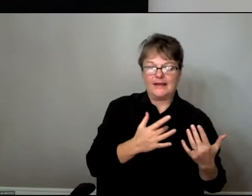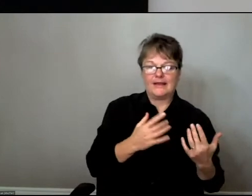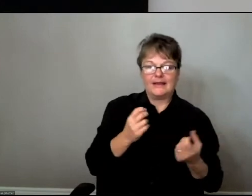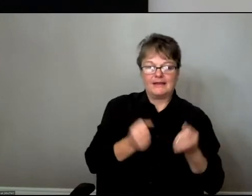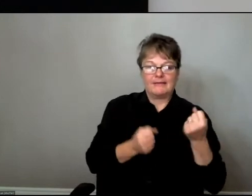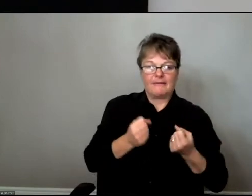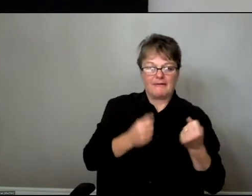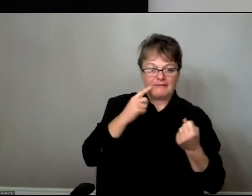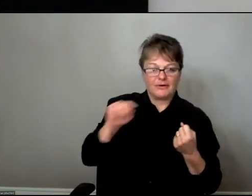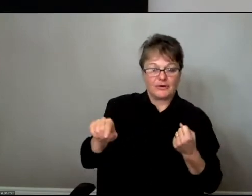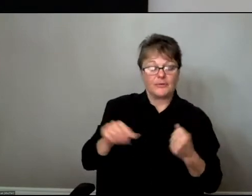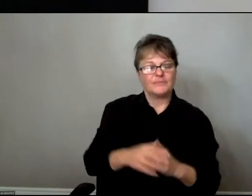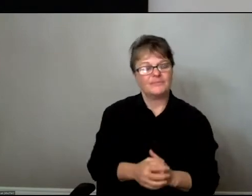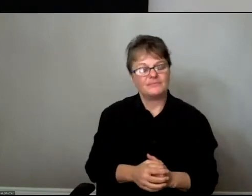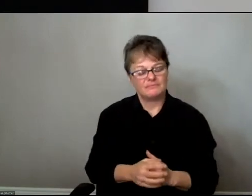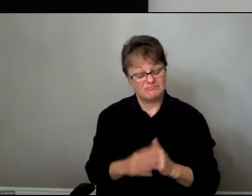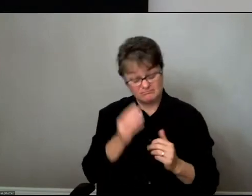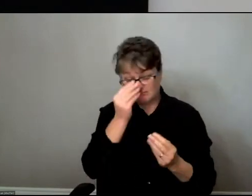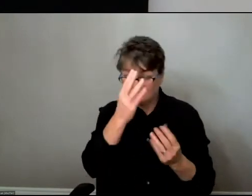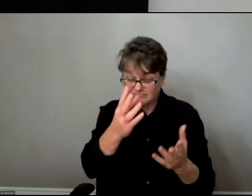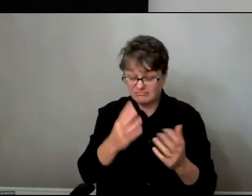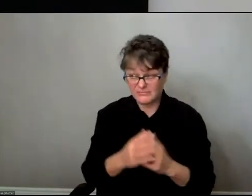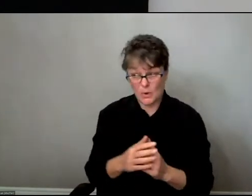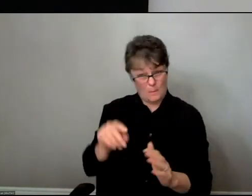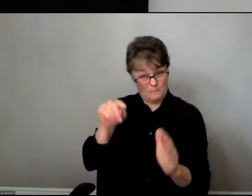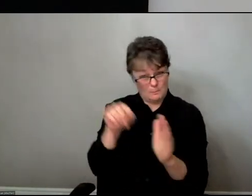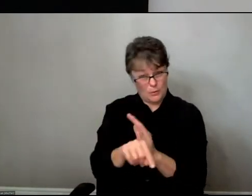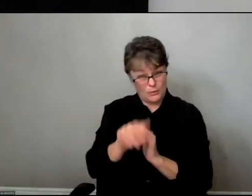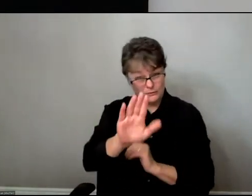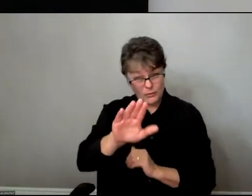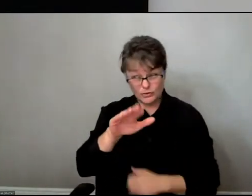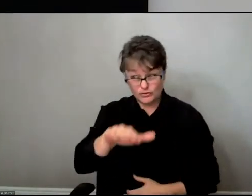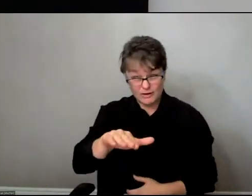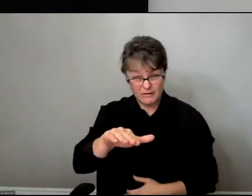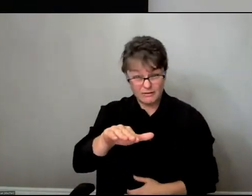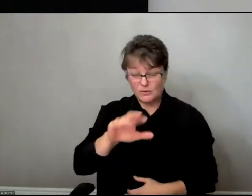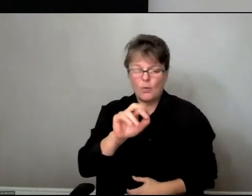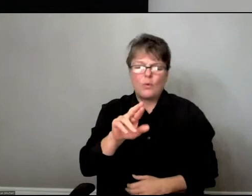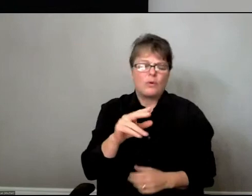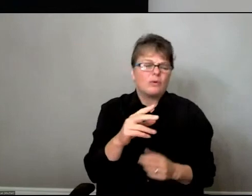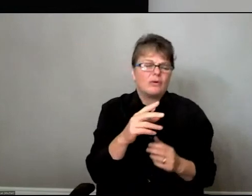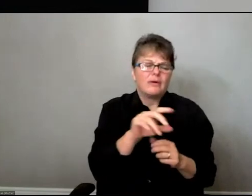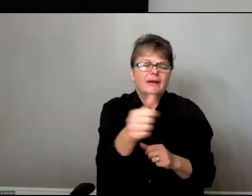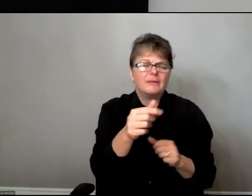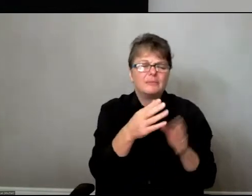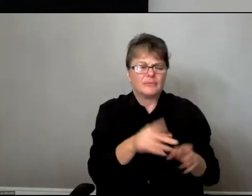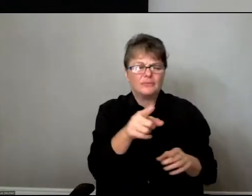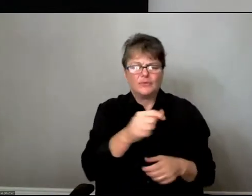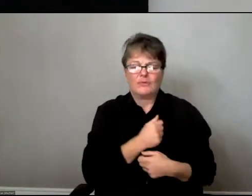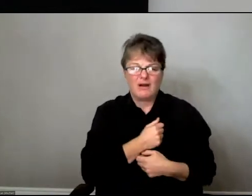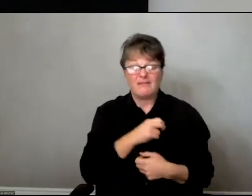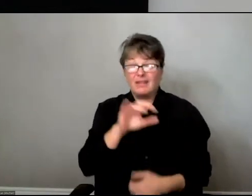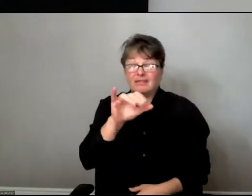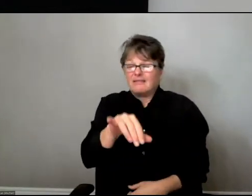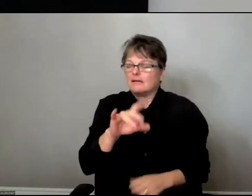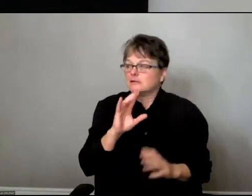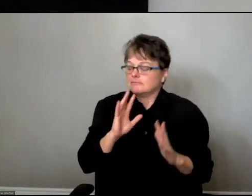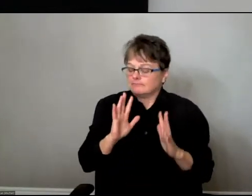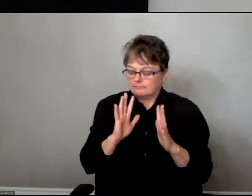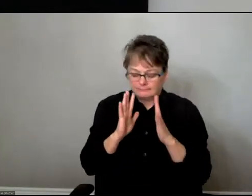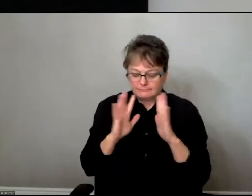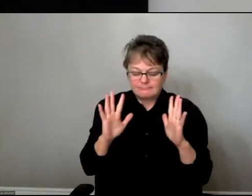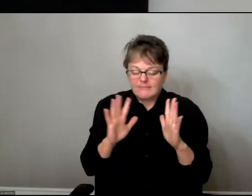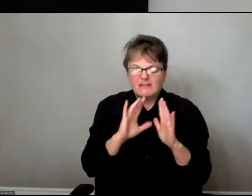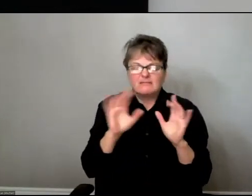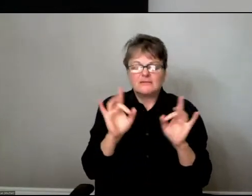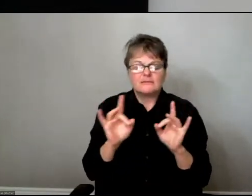Murder of your child or loved one has got to be the worst of anything that can ever happen in your